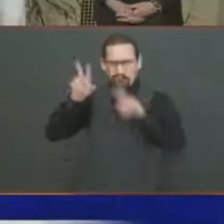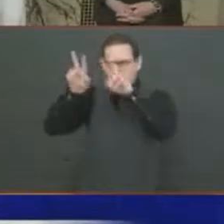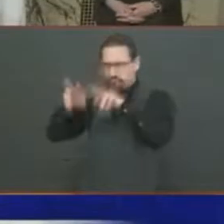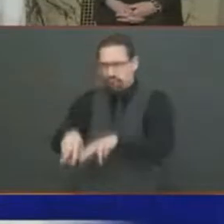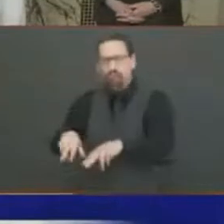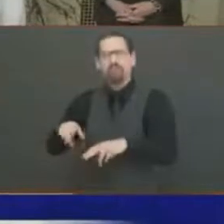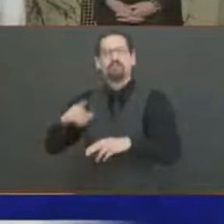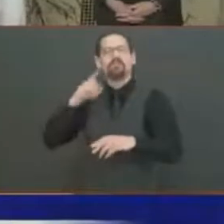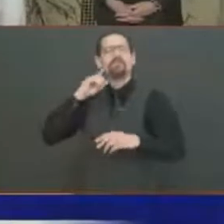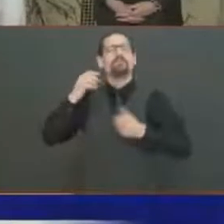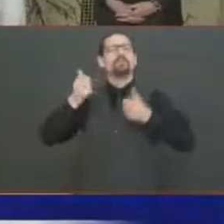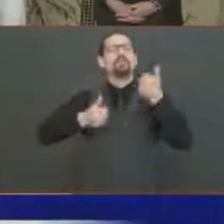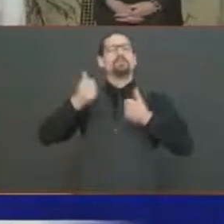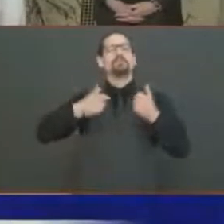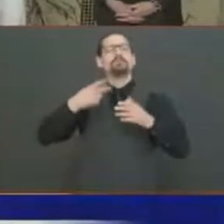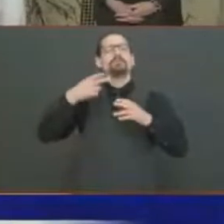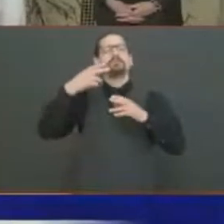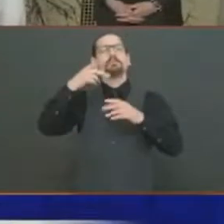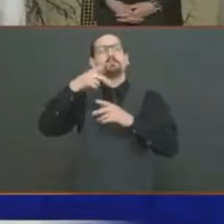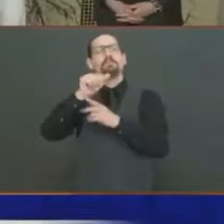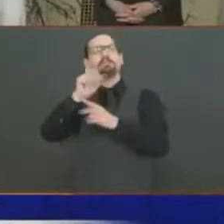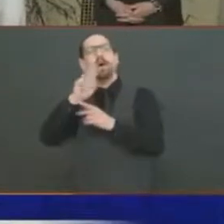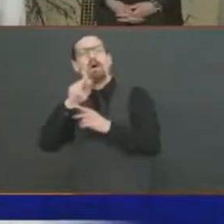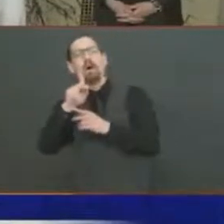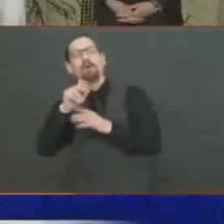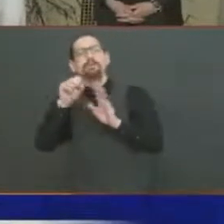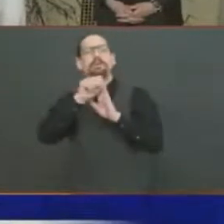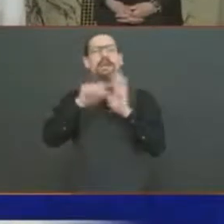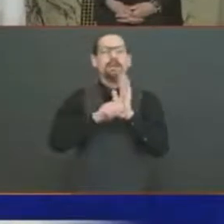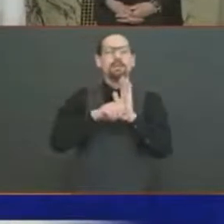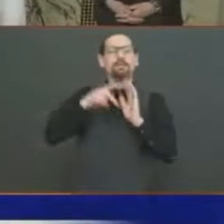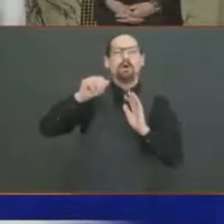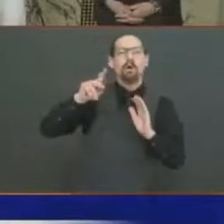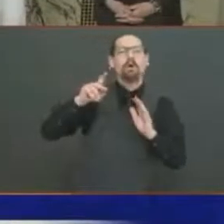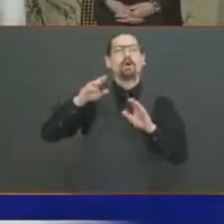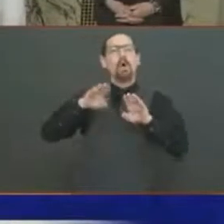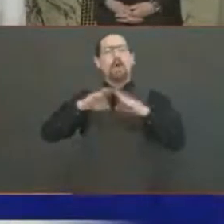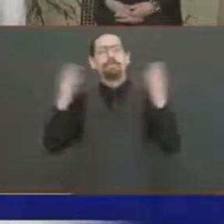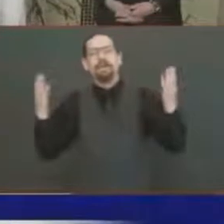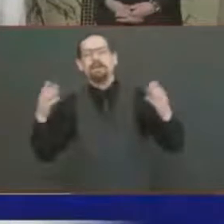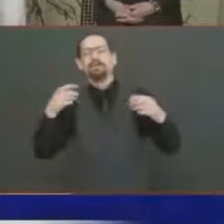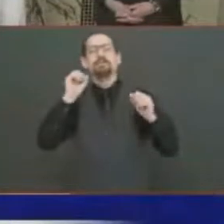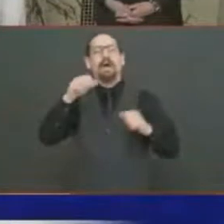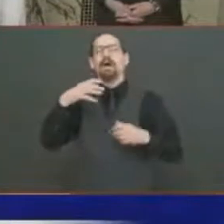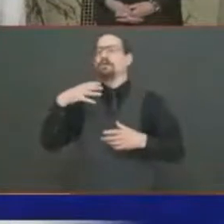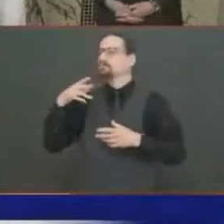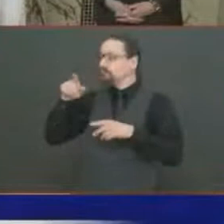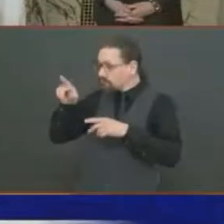be nice to be able to drive to a park and go there. And